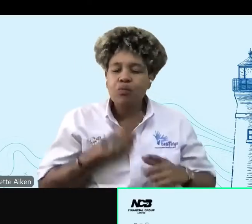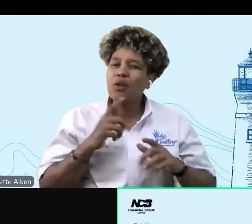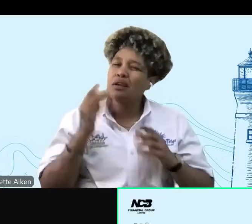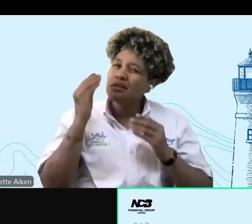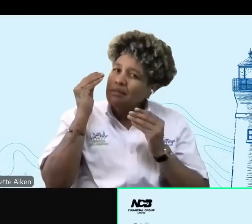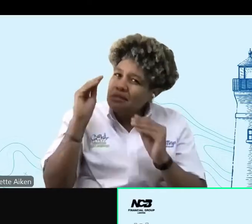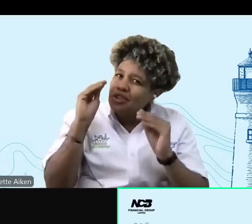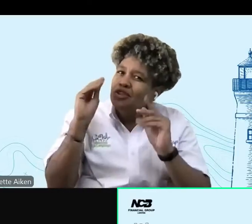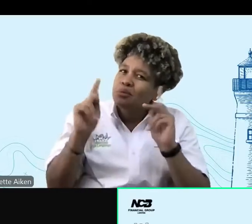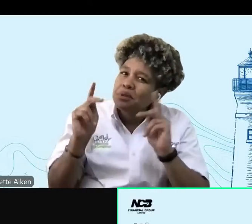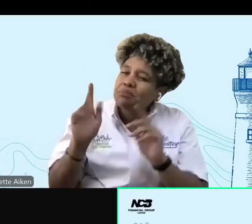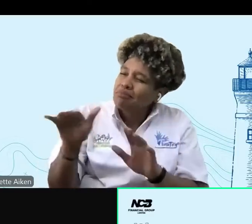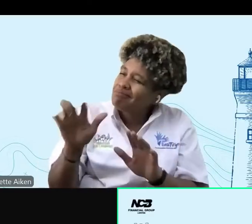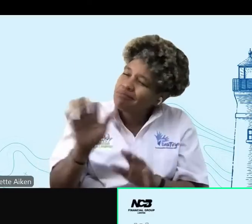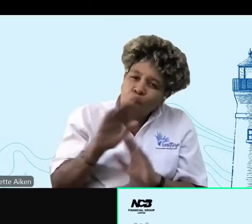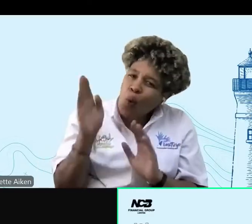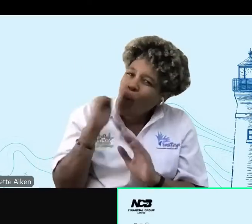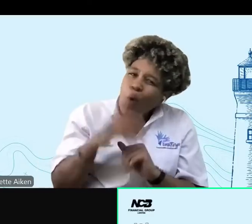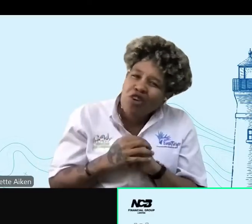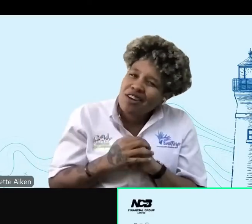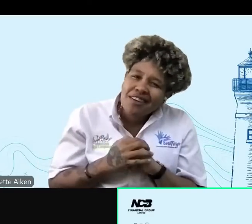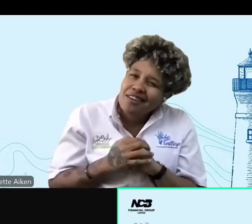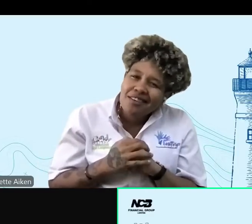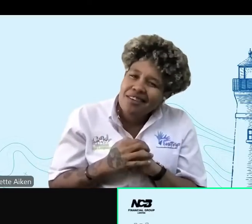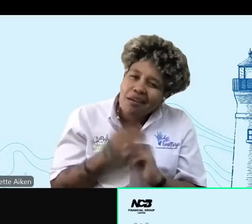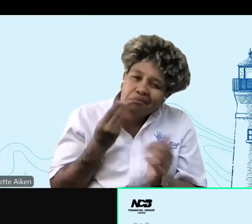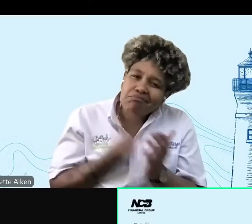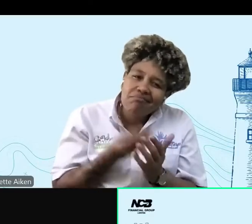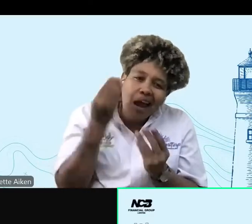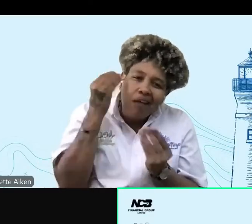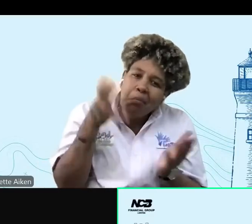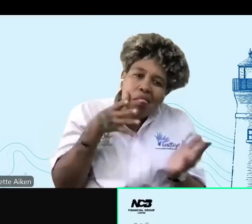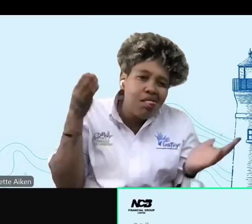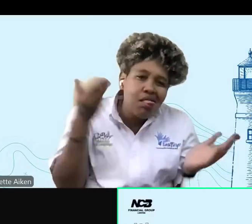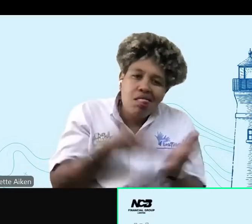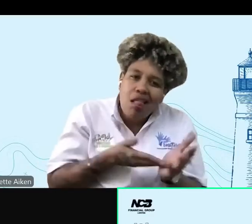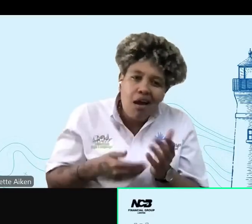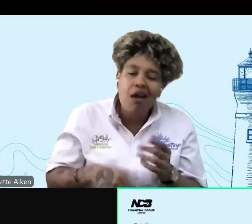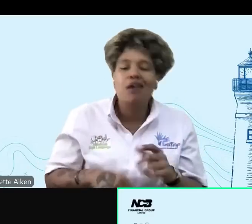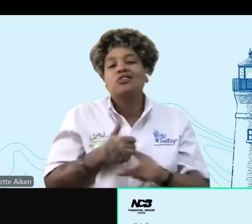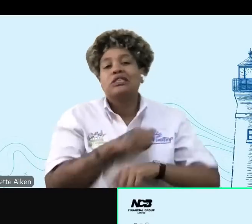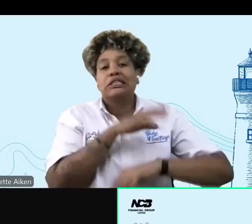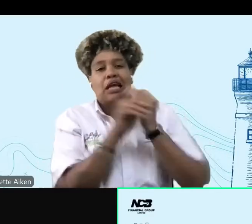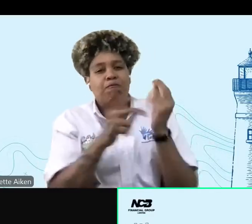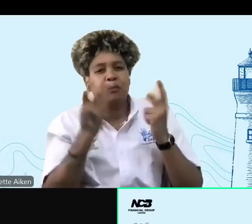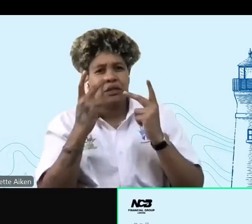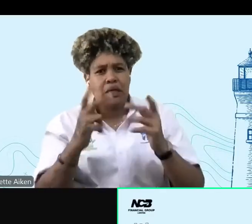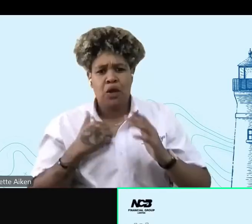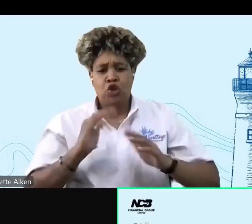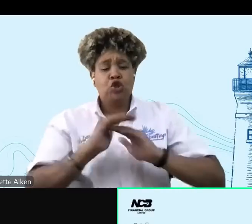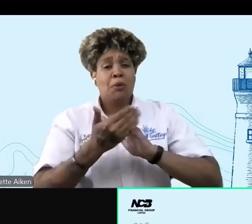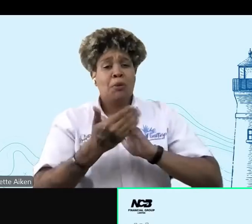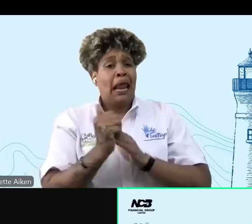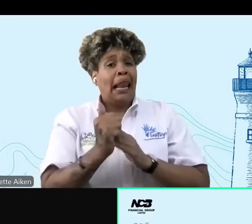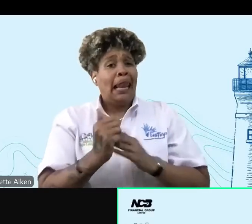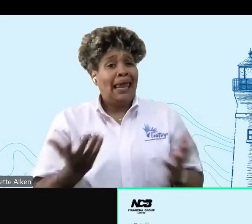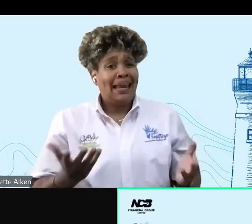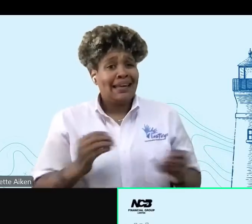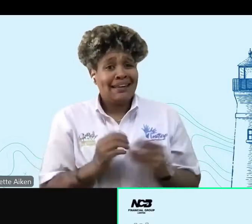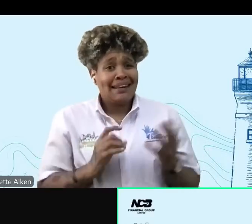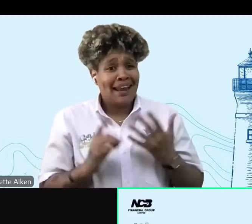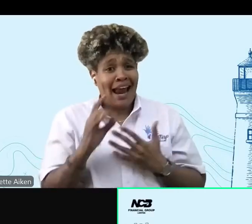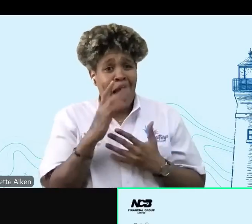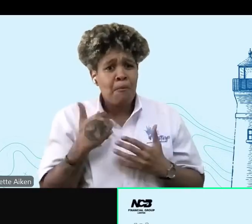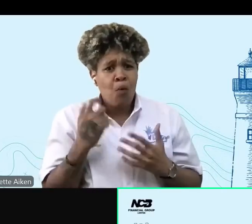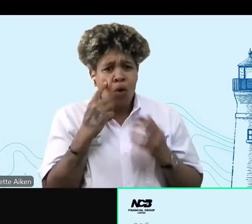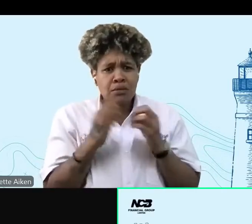We're seeing an uptick in terms of contactless, like I said, leading in the Caribbean. We're seeing that continue to grow, and we're encouraging that to continue to